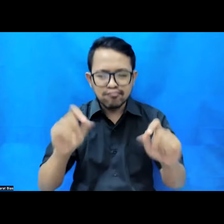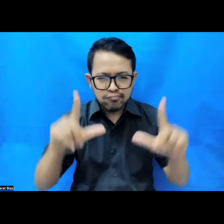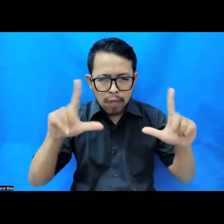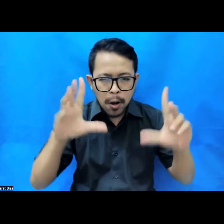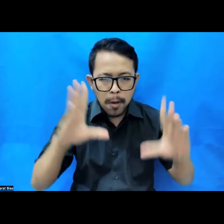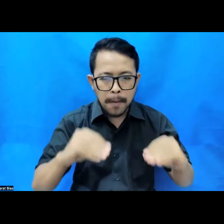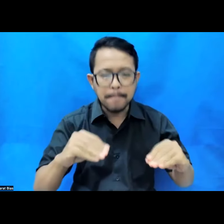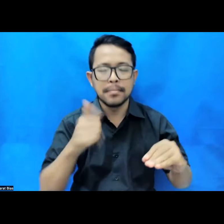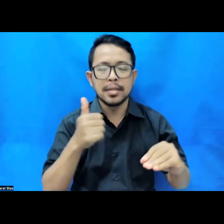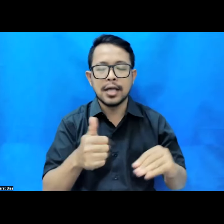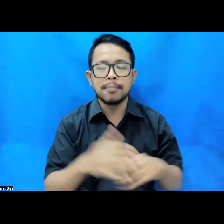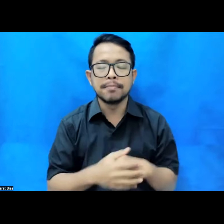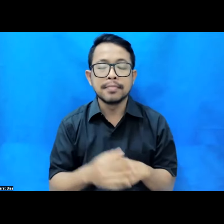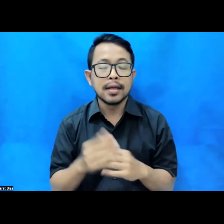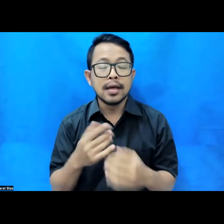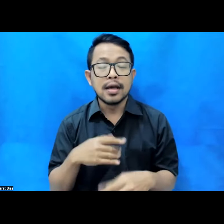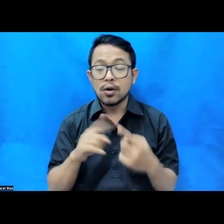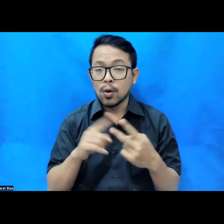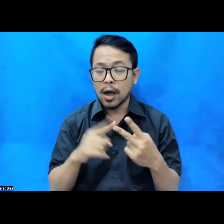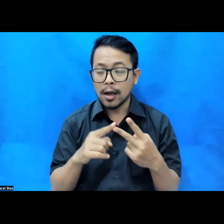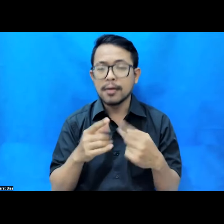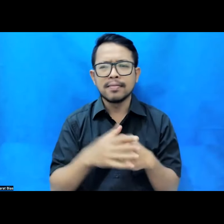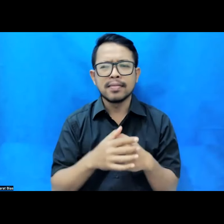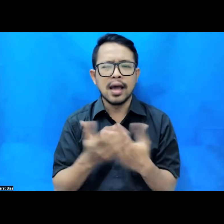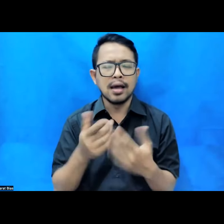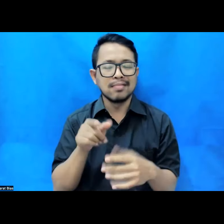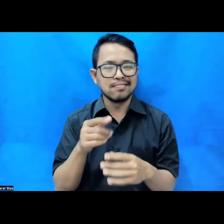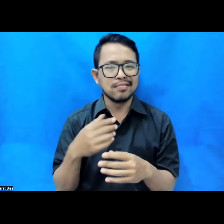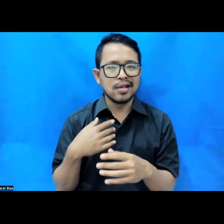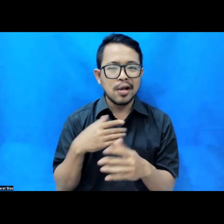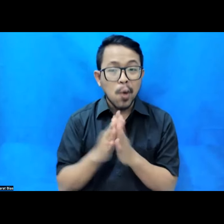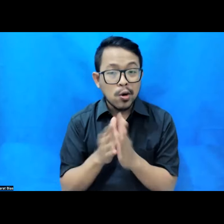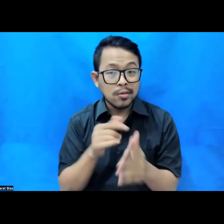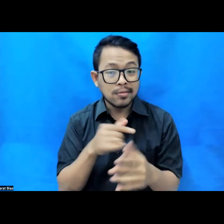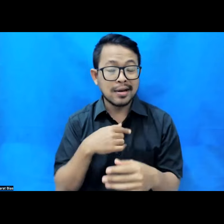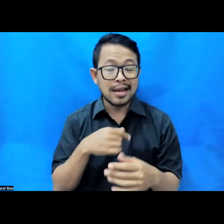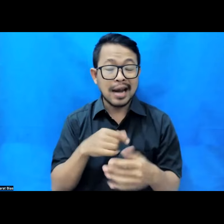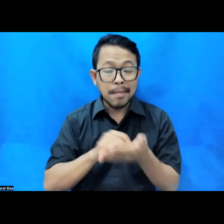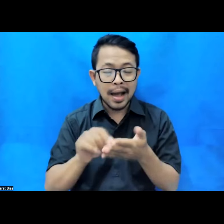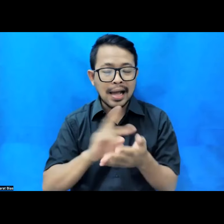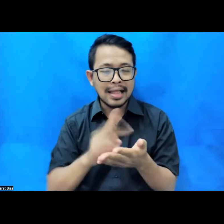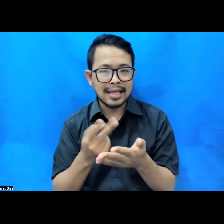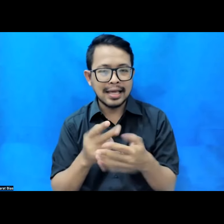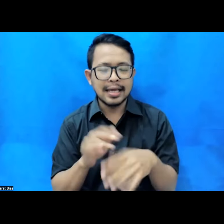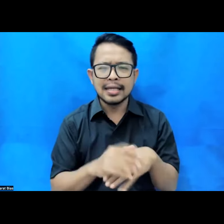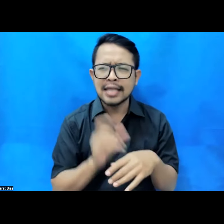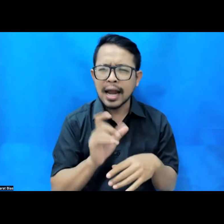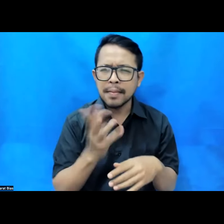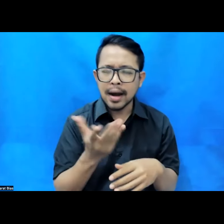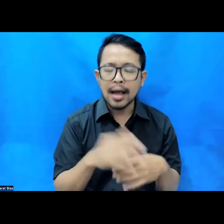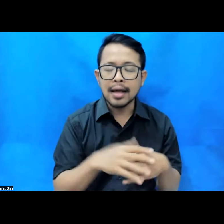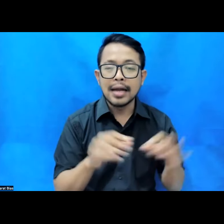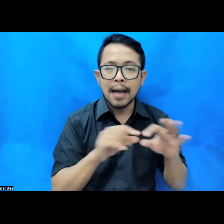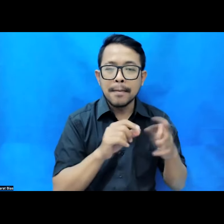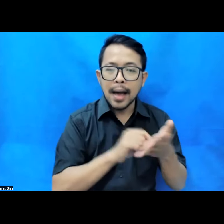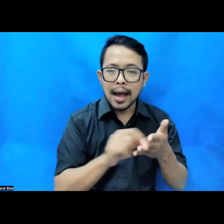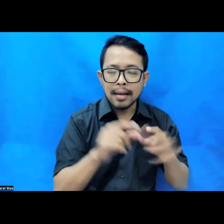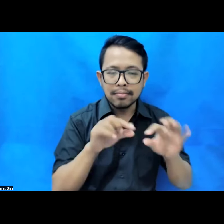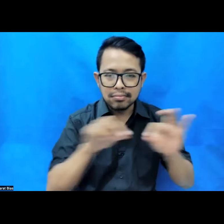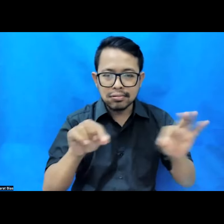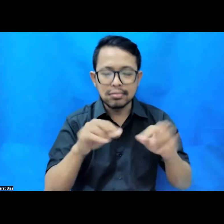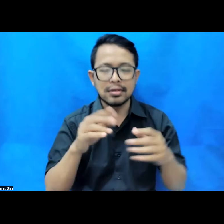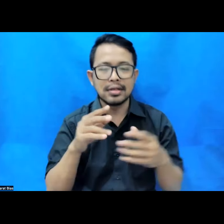please do not turn on your camera. And secondly, we would like to invite you all to rename your name following